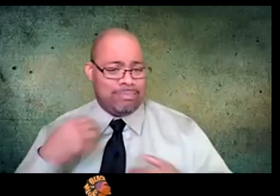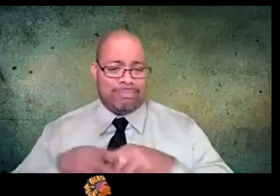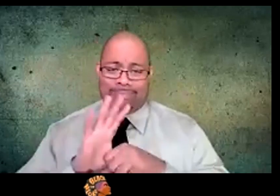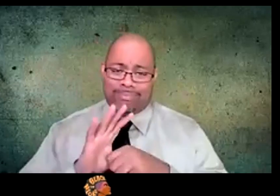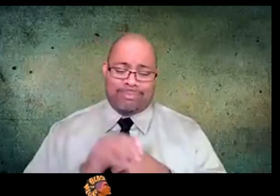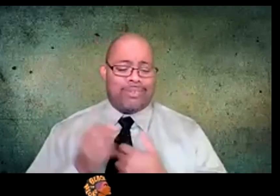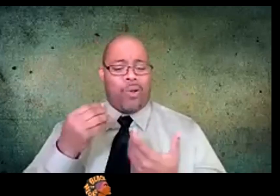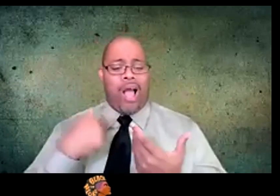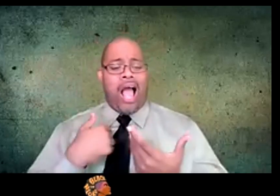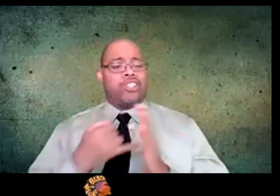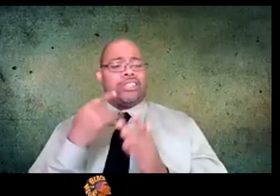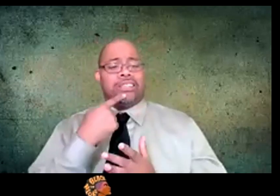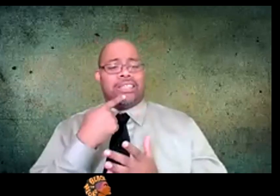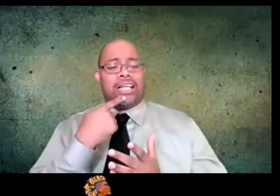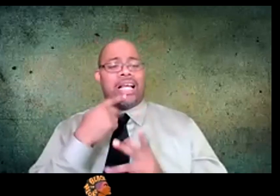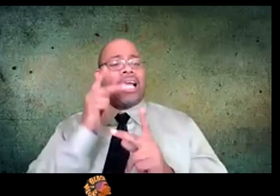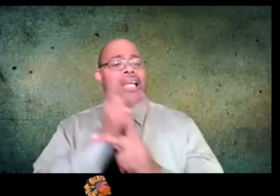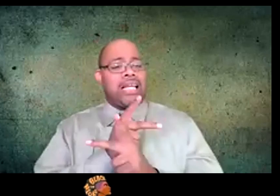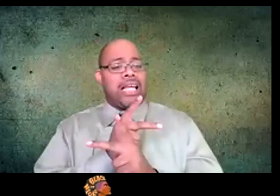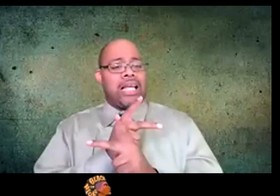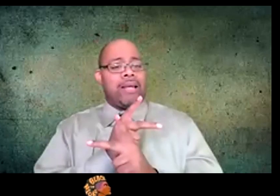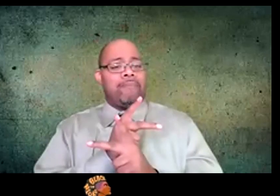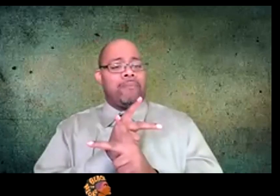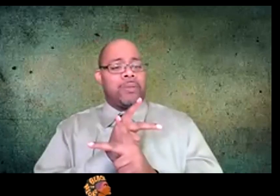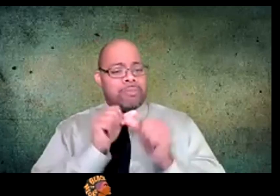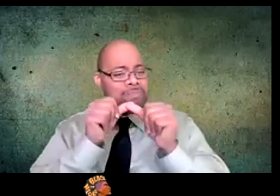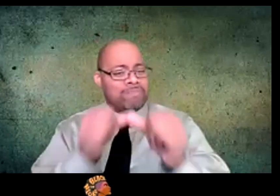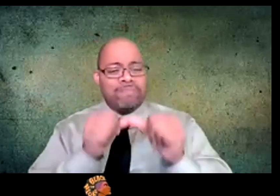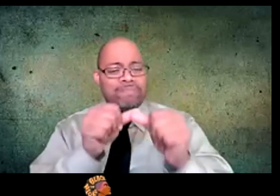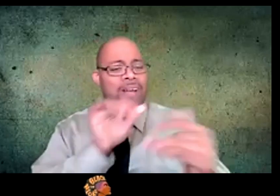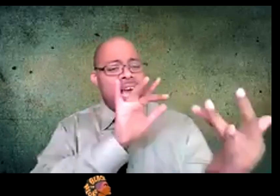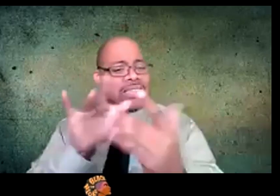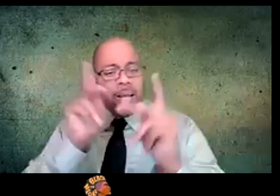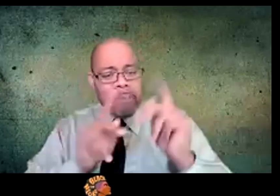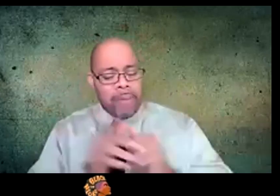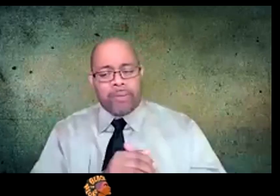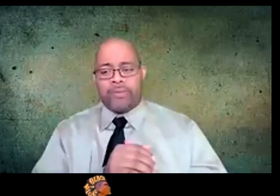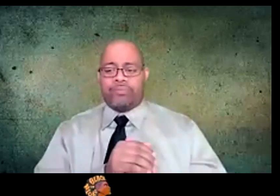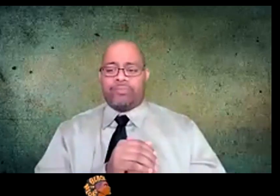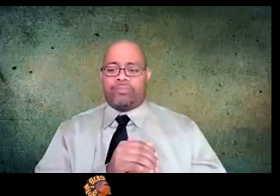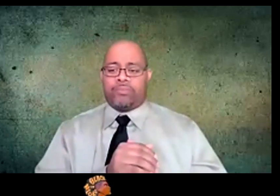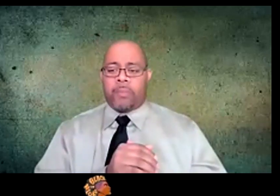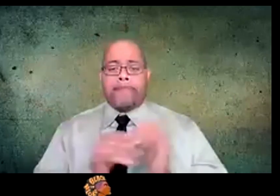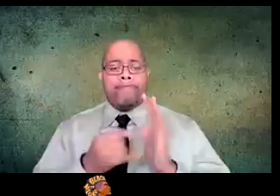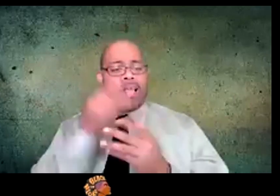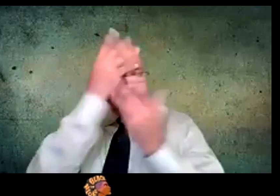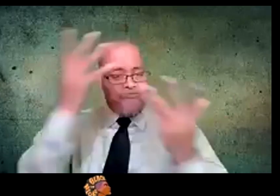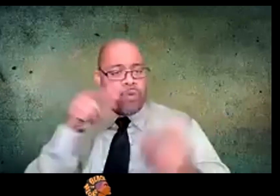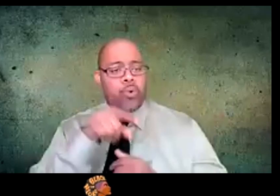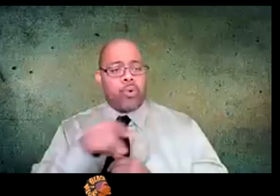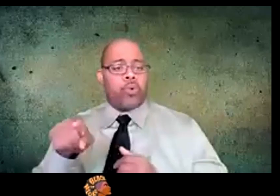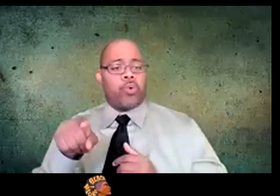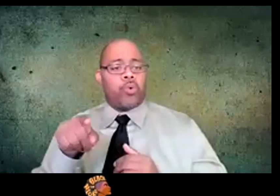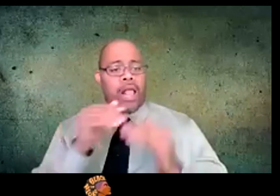So I would just say, keep swinging, reach out to folks. Just let them know your level